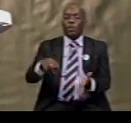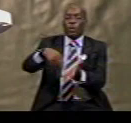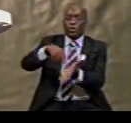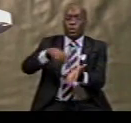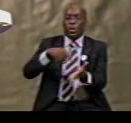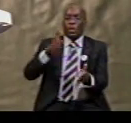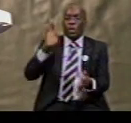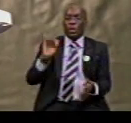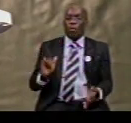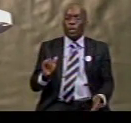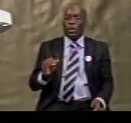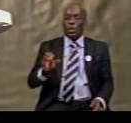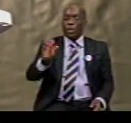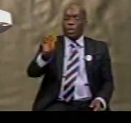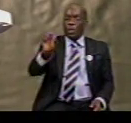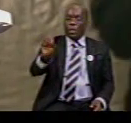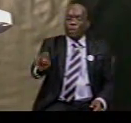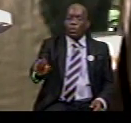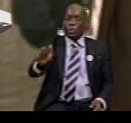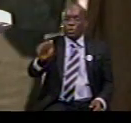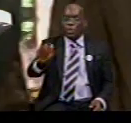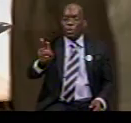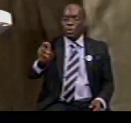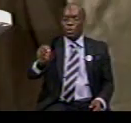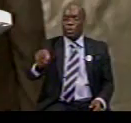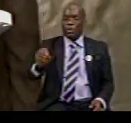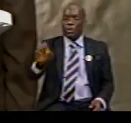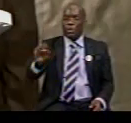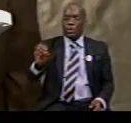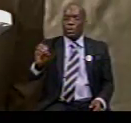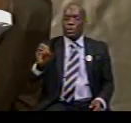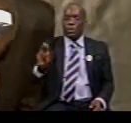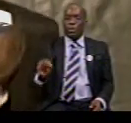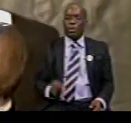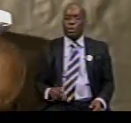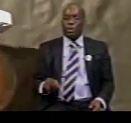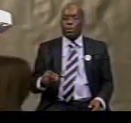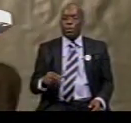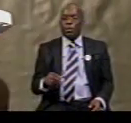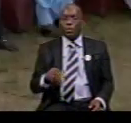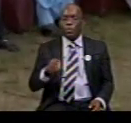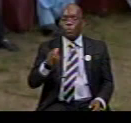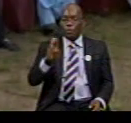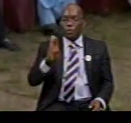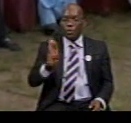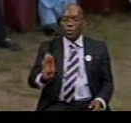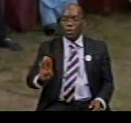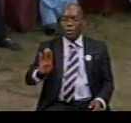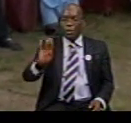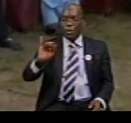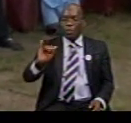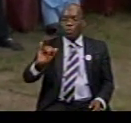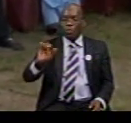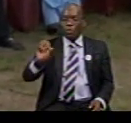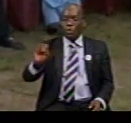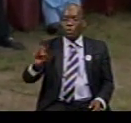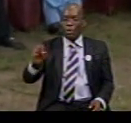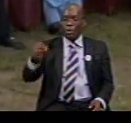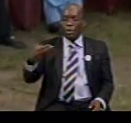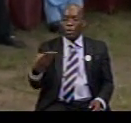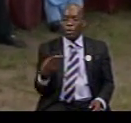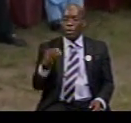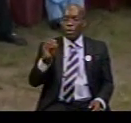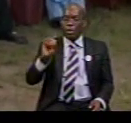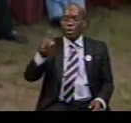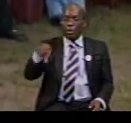Vice Chairman, OIC Block. You are heartily welcome, please. Bishop Shegun Afolayan, CCM Block